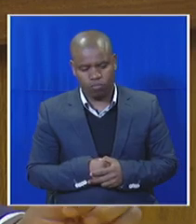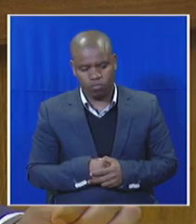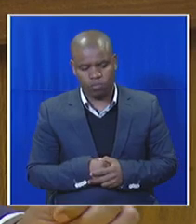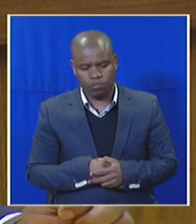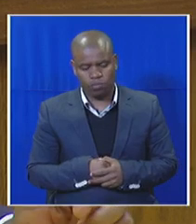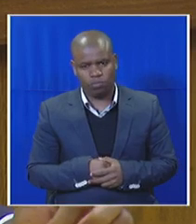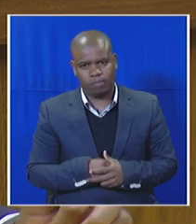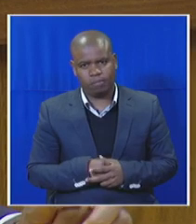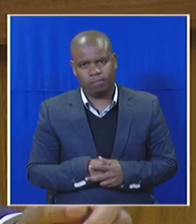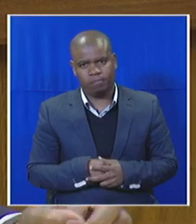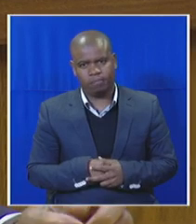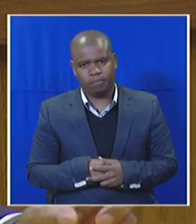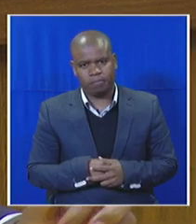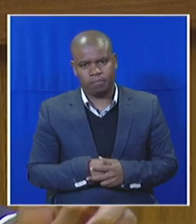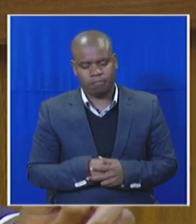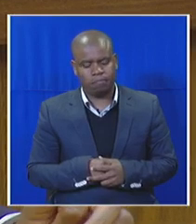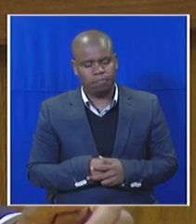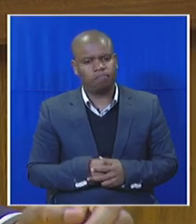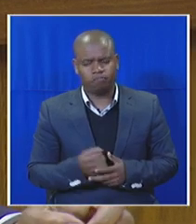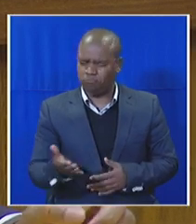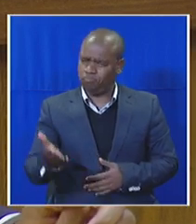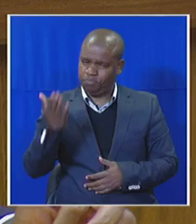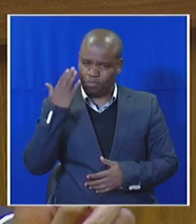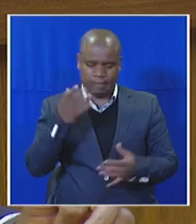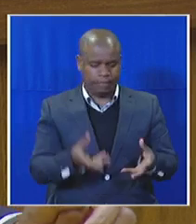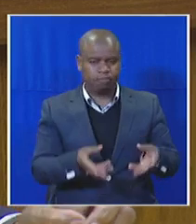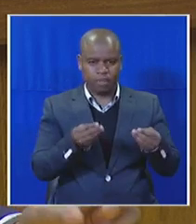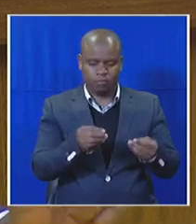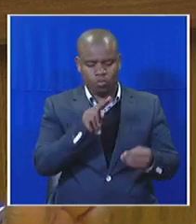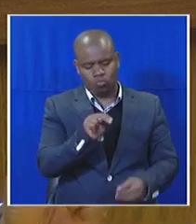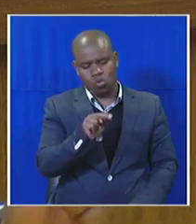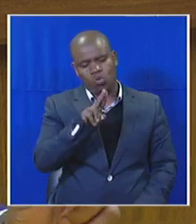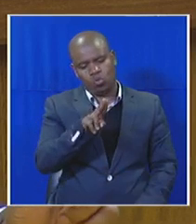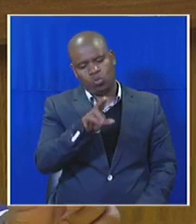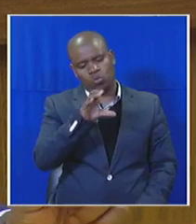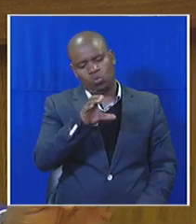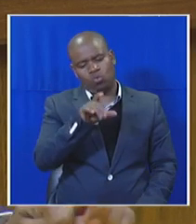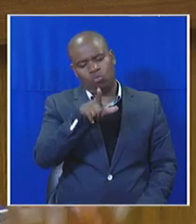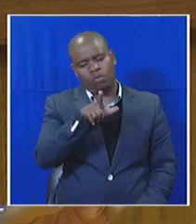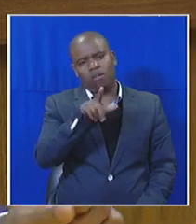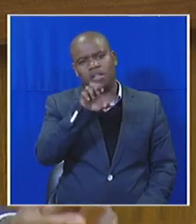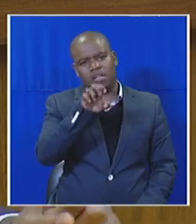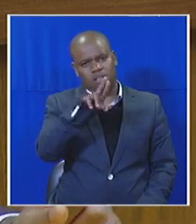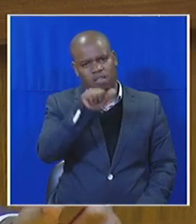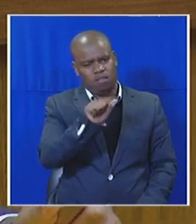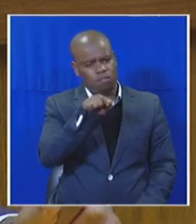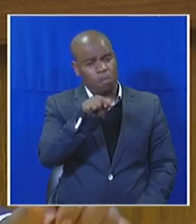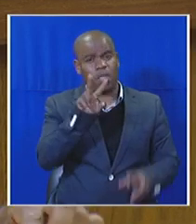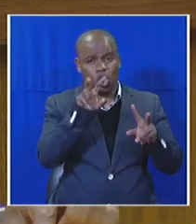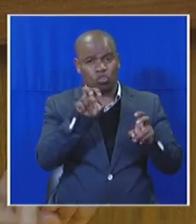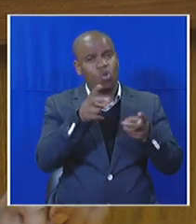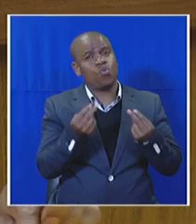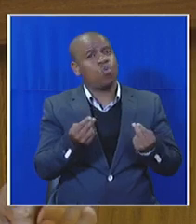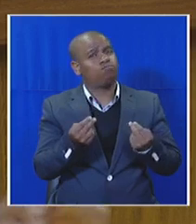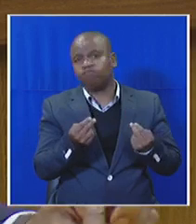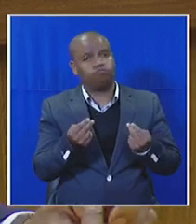has had nuclear historically. Nuclear is not an issue, it's not a new matter in South Africa.